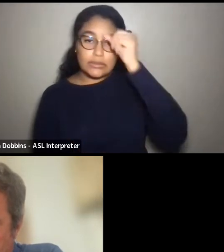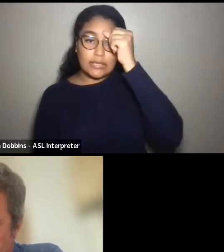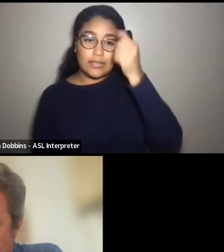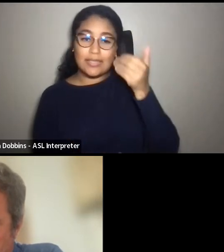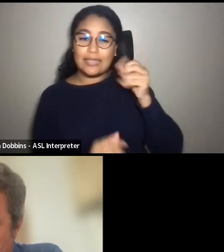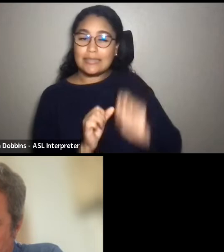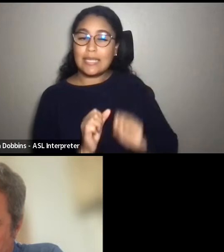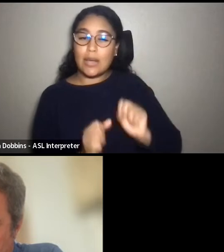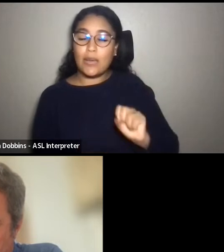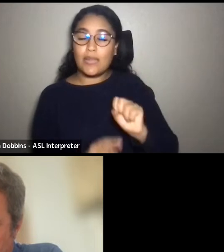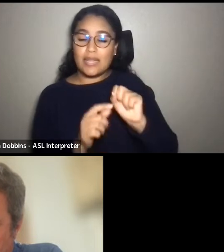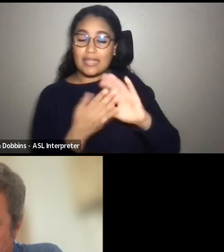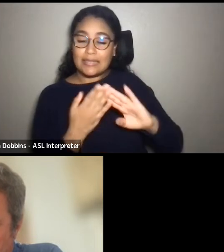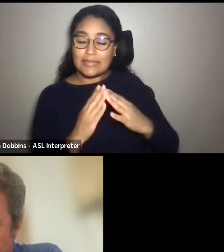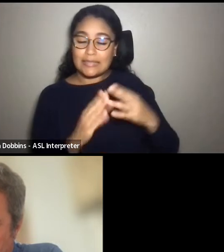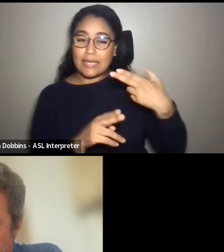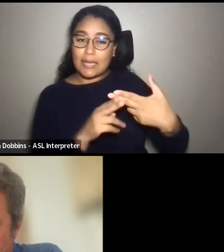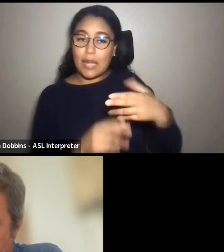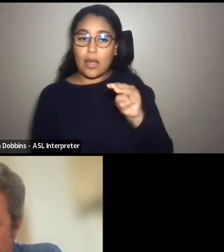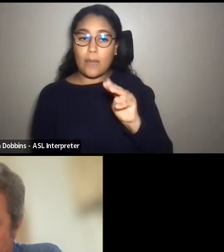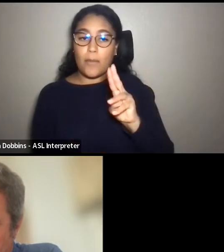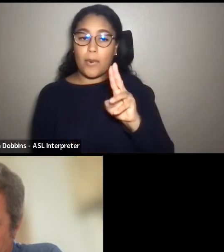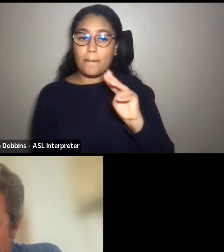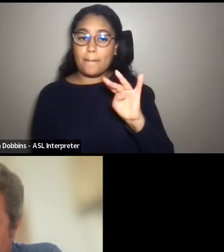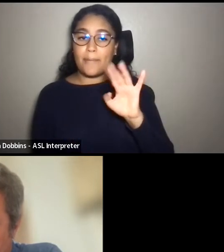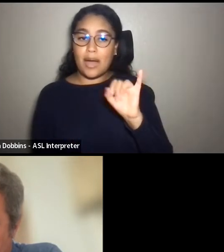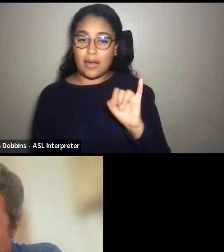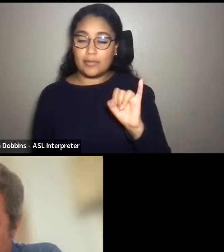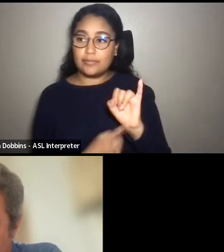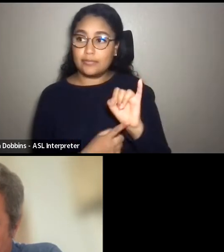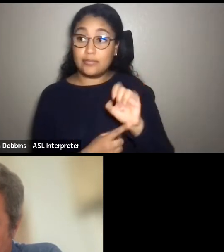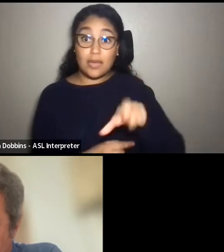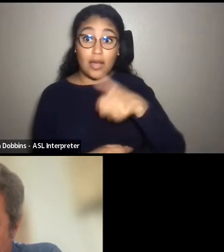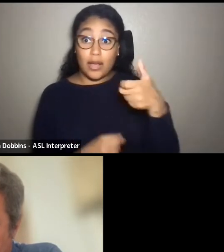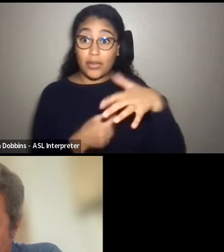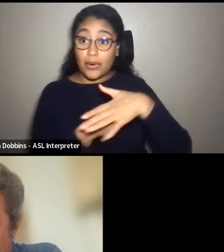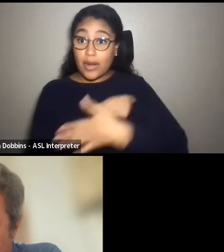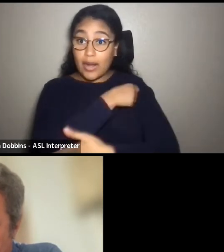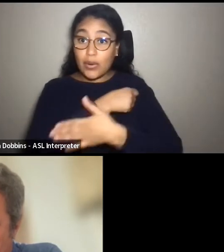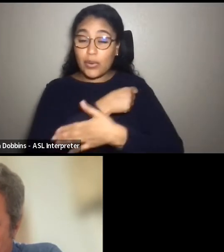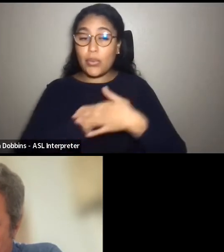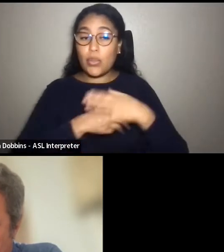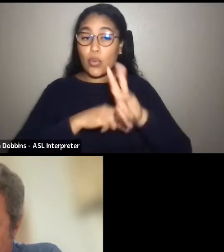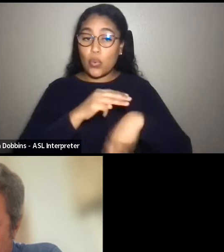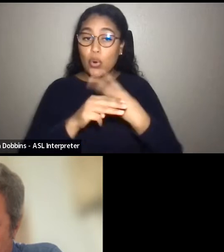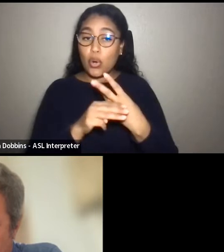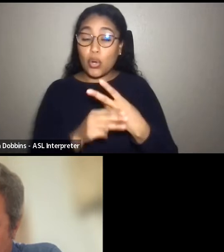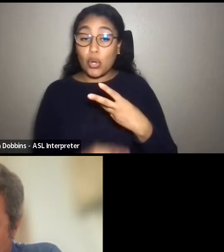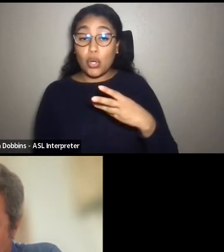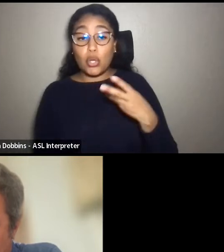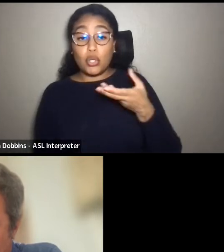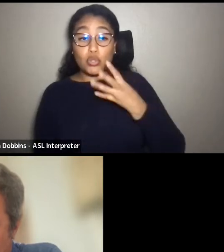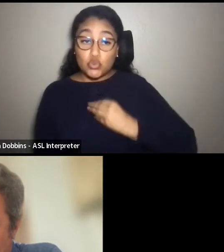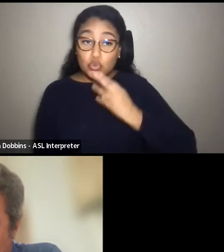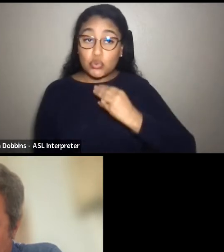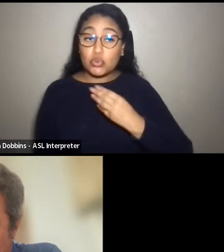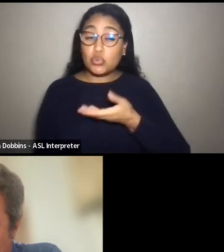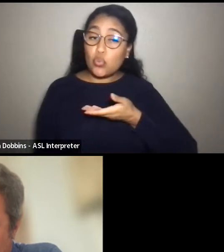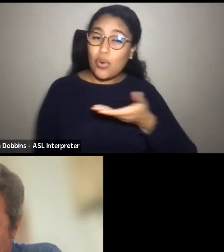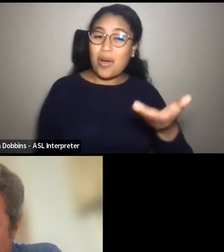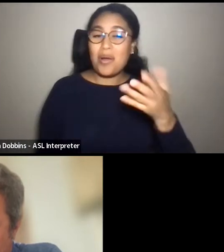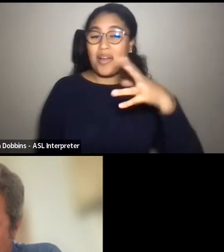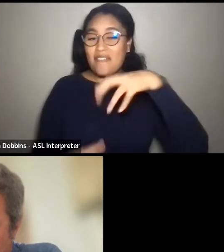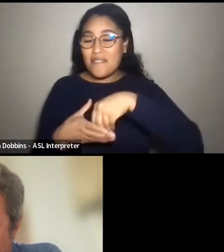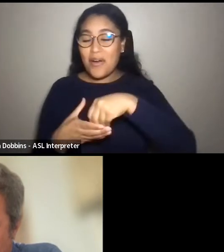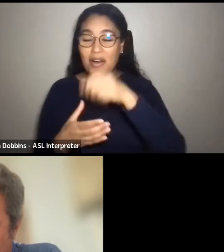Mumbai. Unlike almost every other part of the world, Jews in India were welcomed, and we lived in harmony